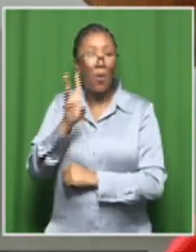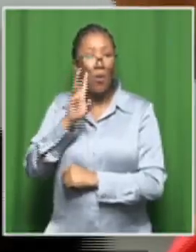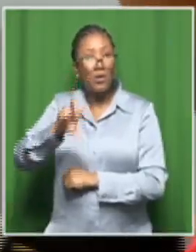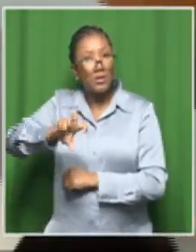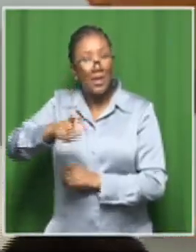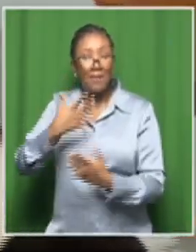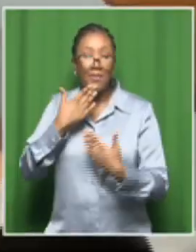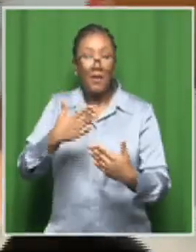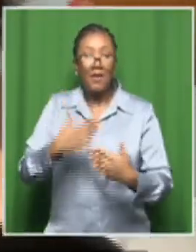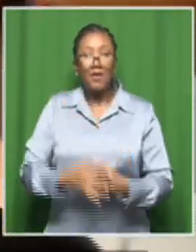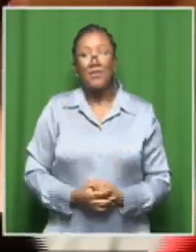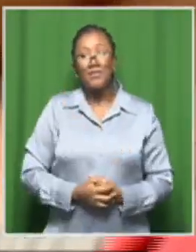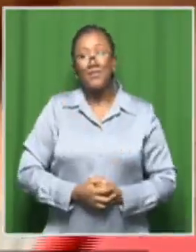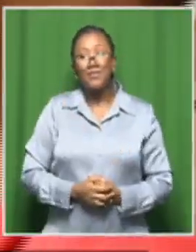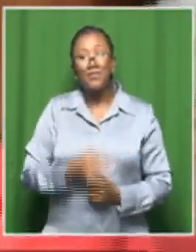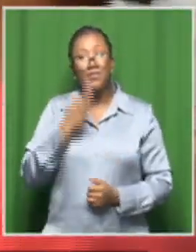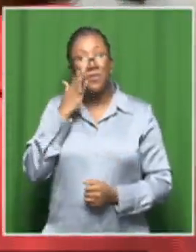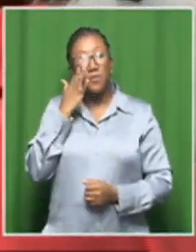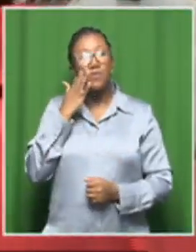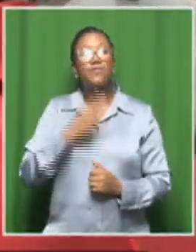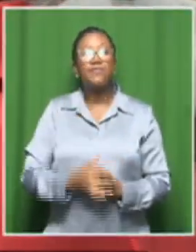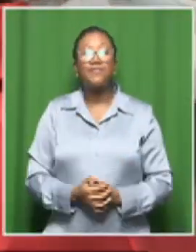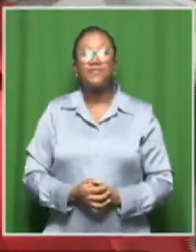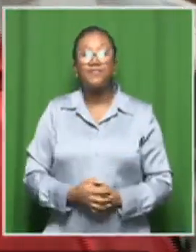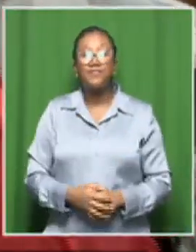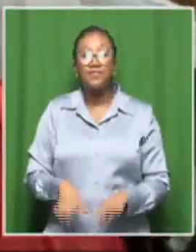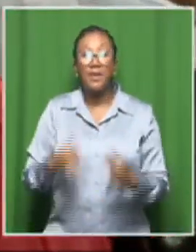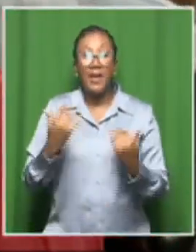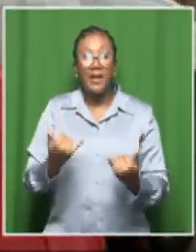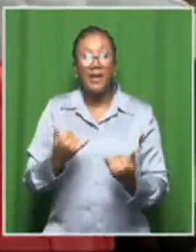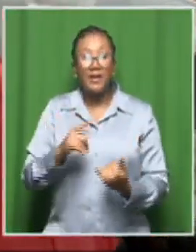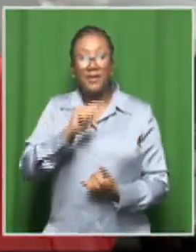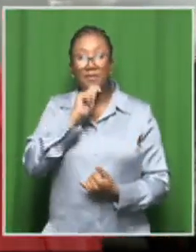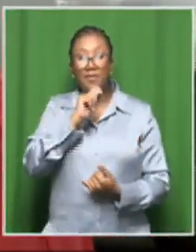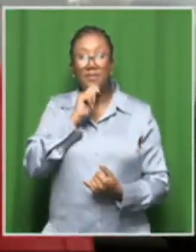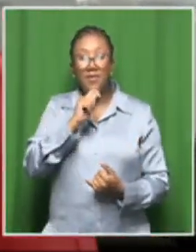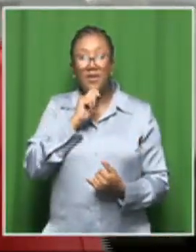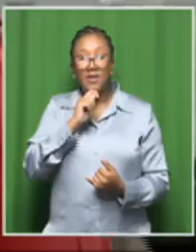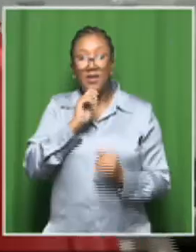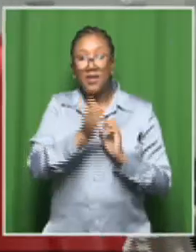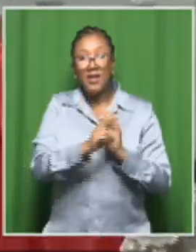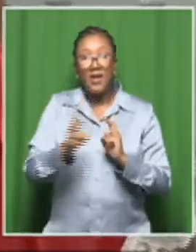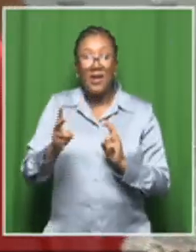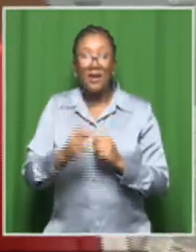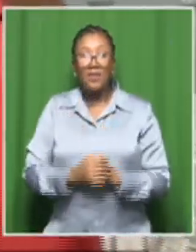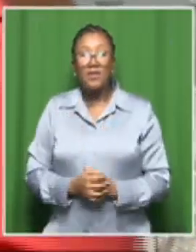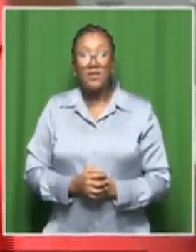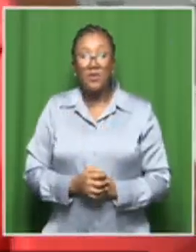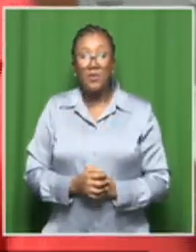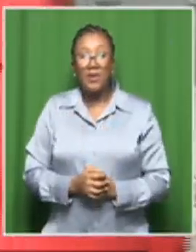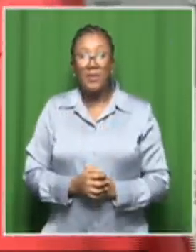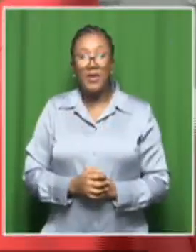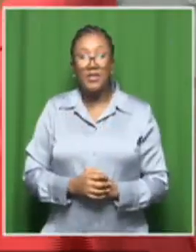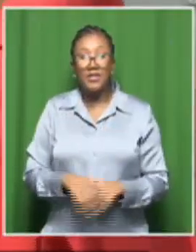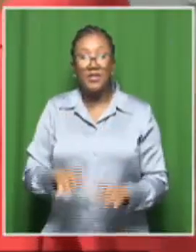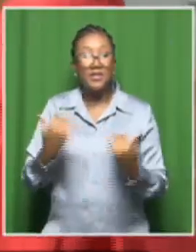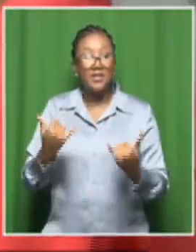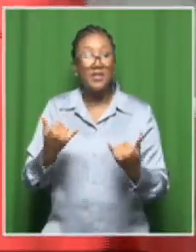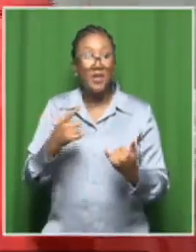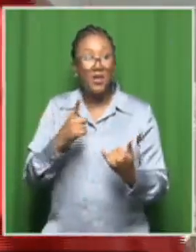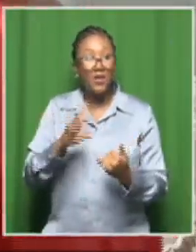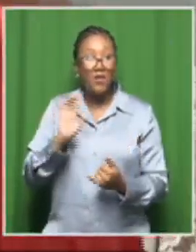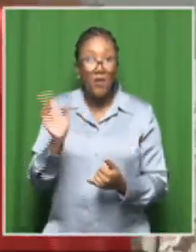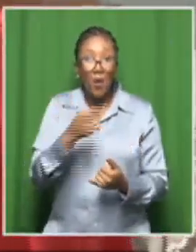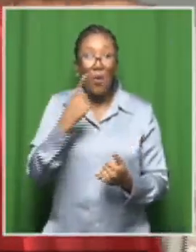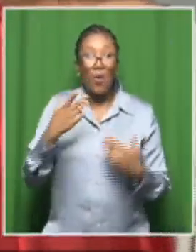you. Thank you so much. This morning you were very annoyed, you were unhappy, and as soon as you saw